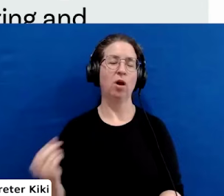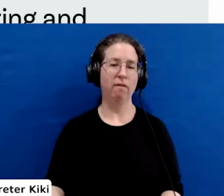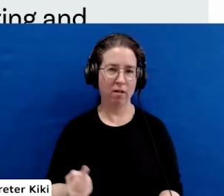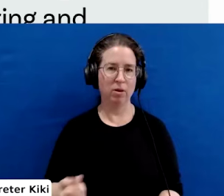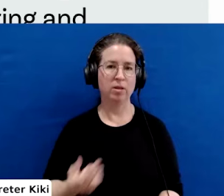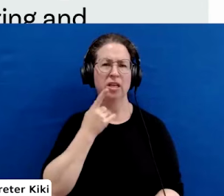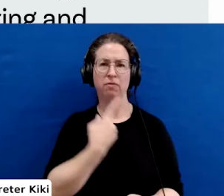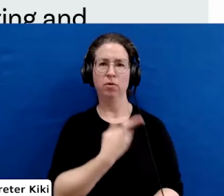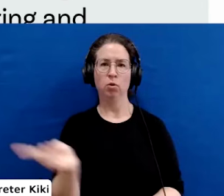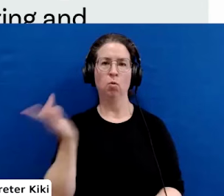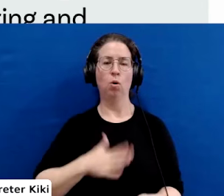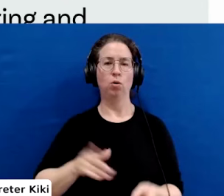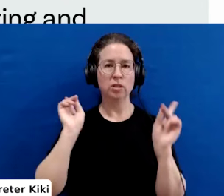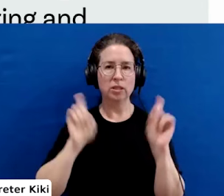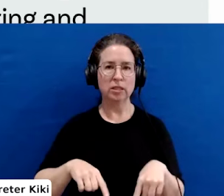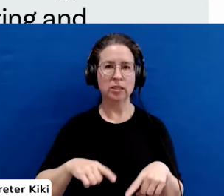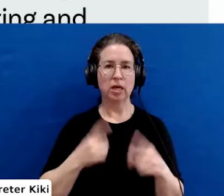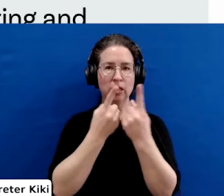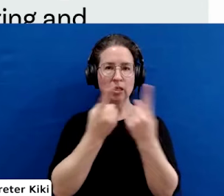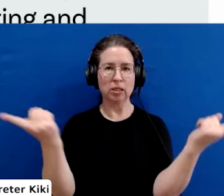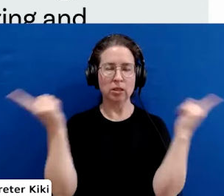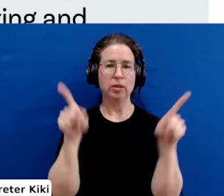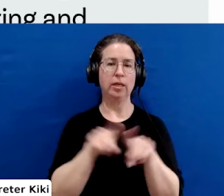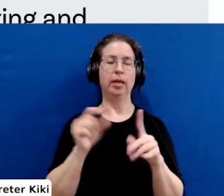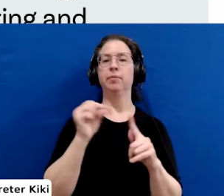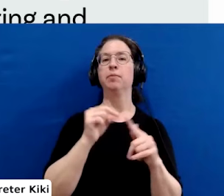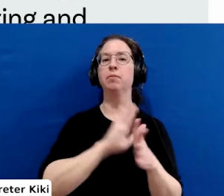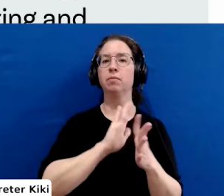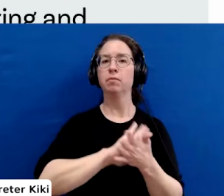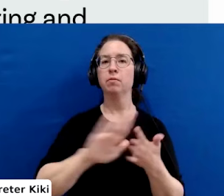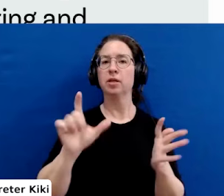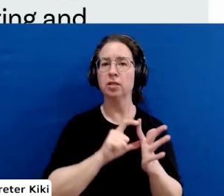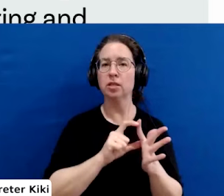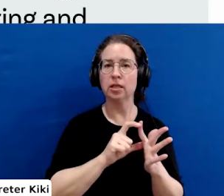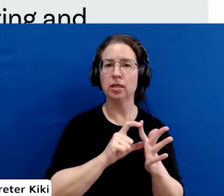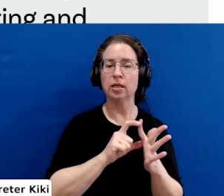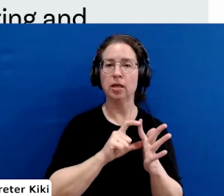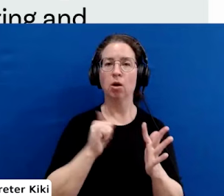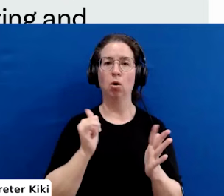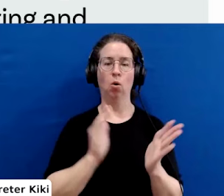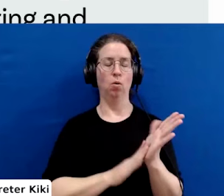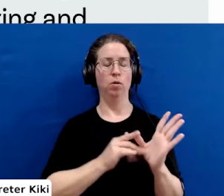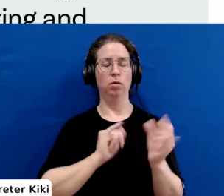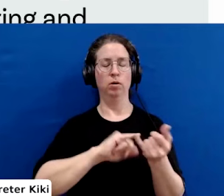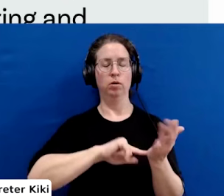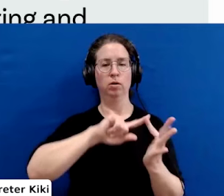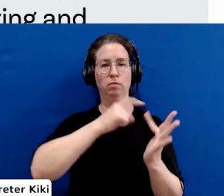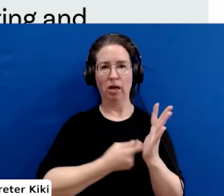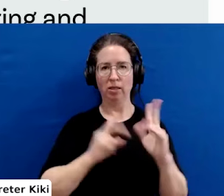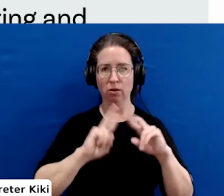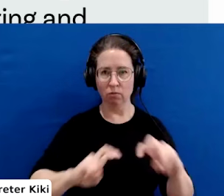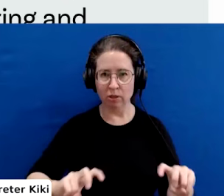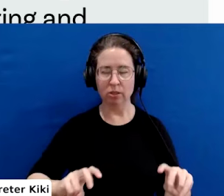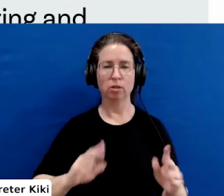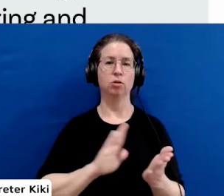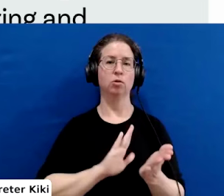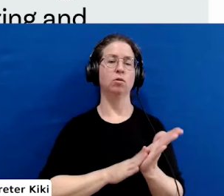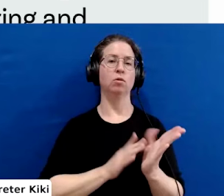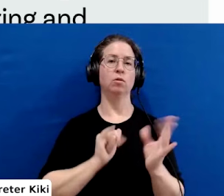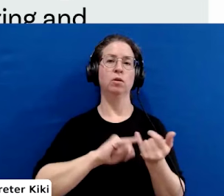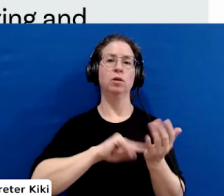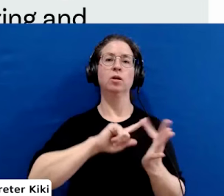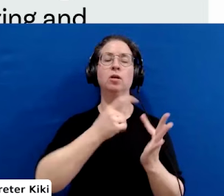degrees, including a PhD, a Master of Philosophy, Masters by Research, Masters by